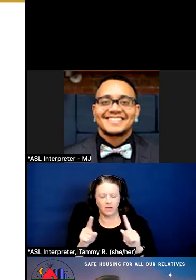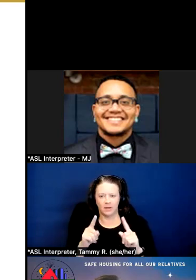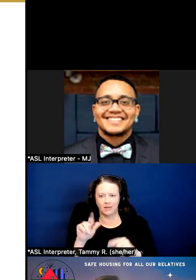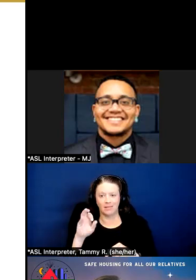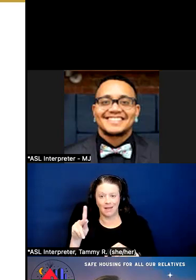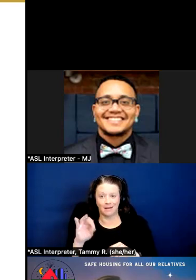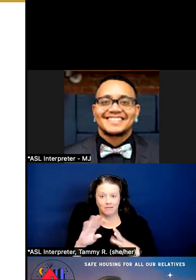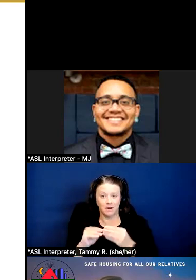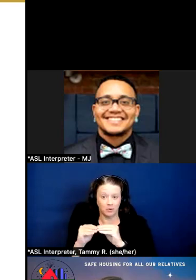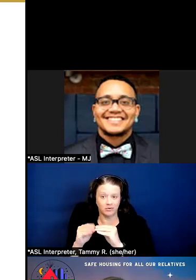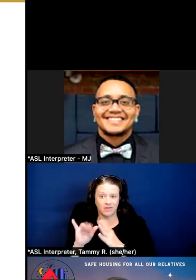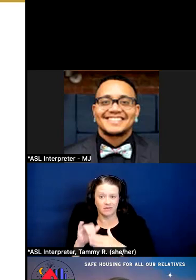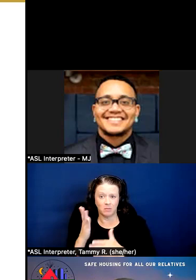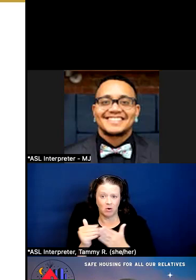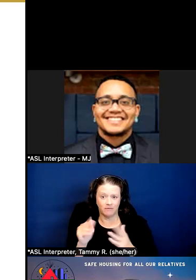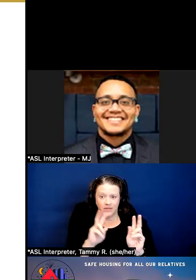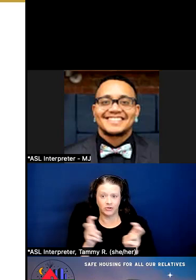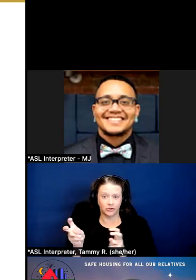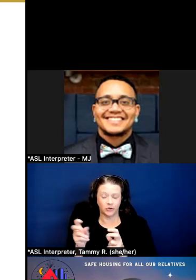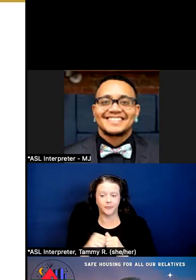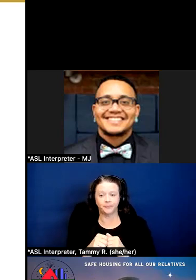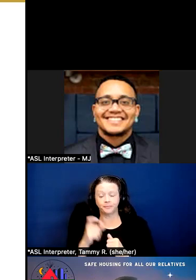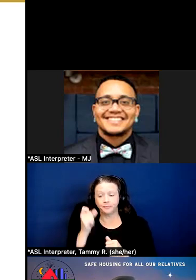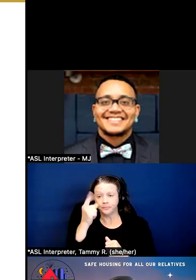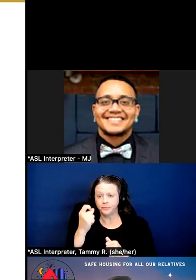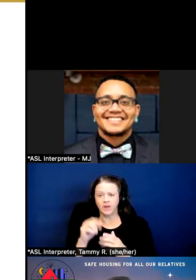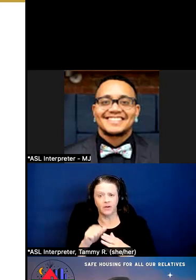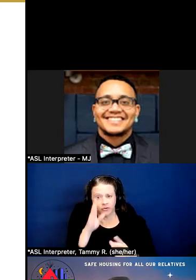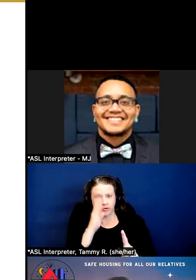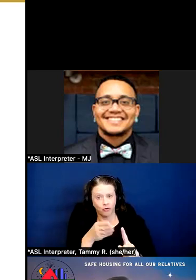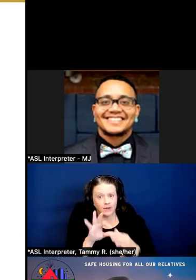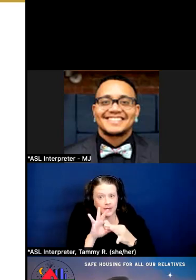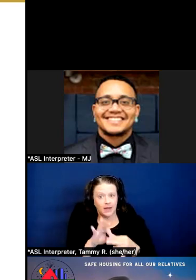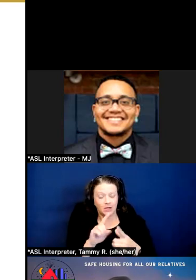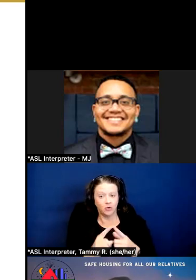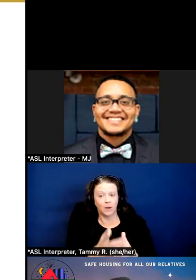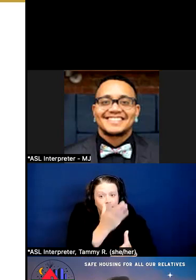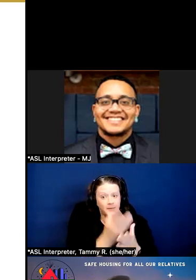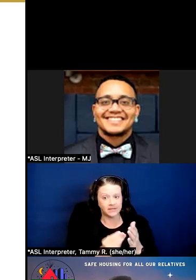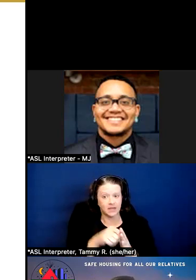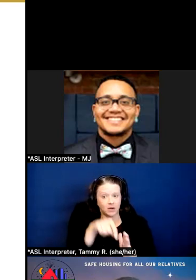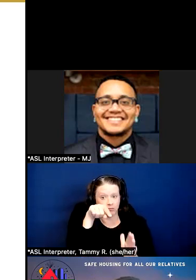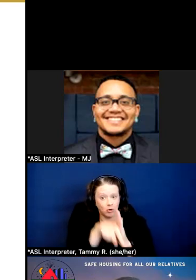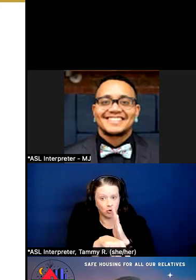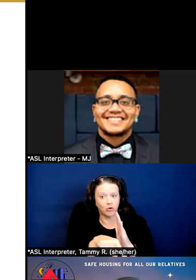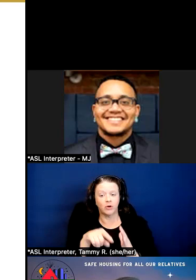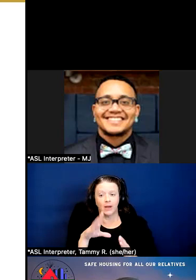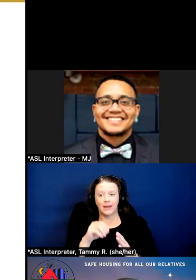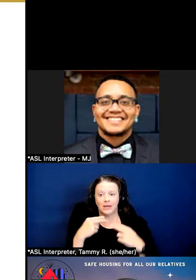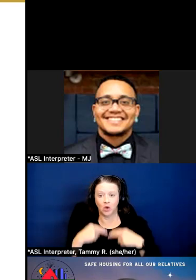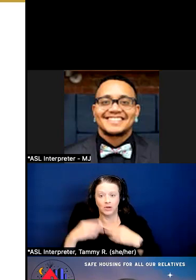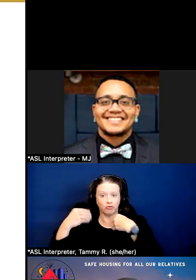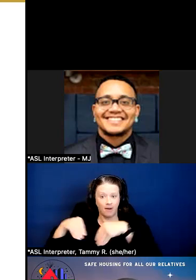is part of the issue. But there's a direct tie there also to missing and murdered, right? And human trafficking. And so I